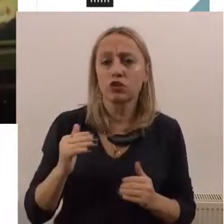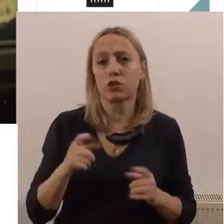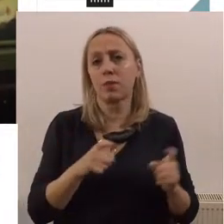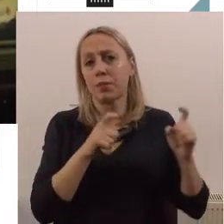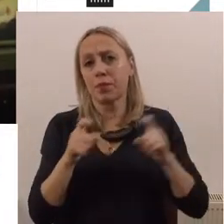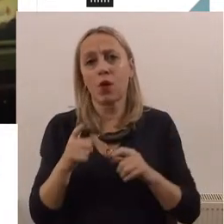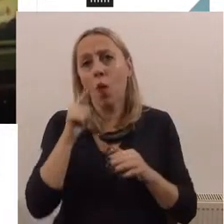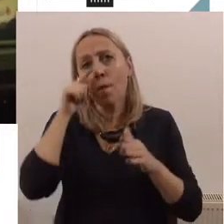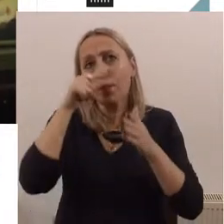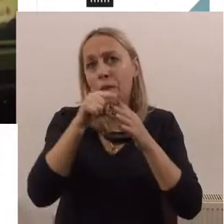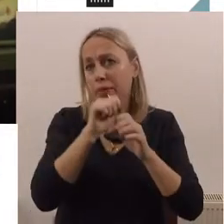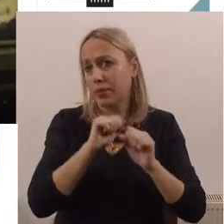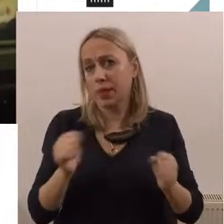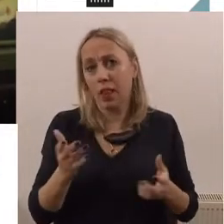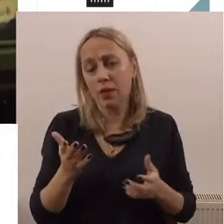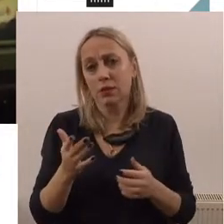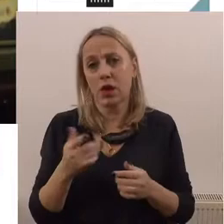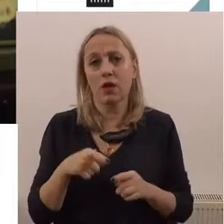on floors